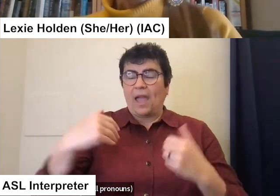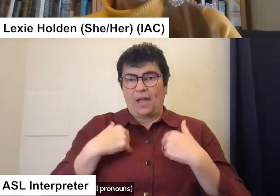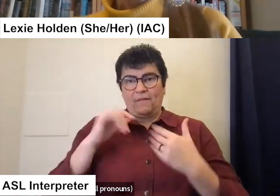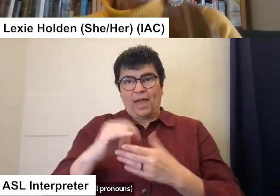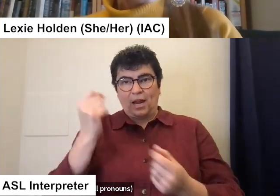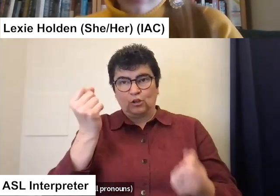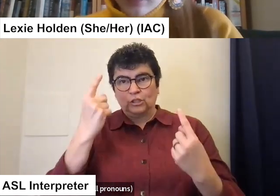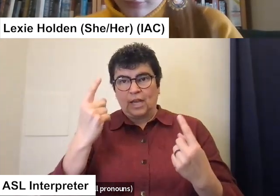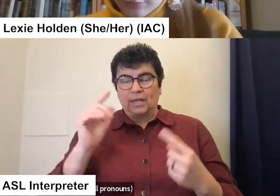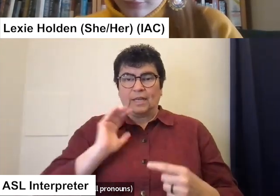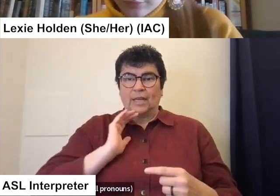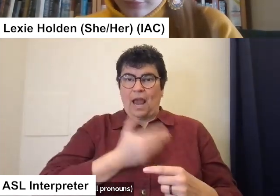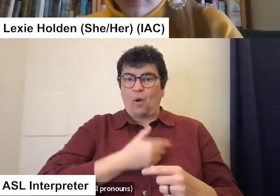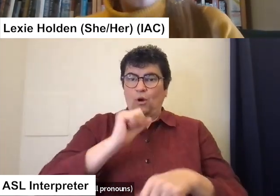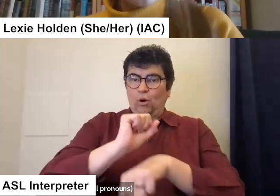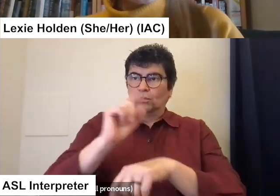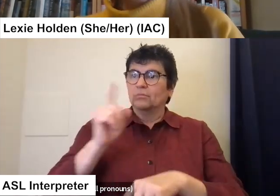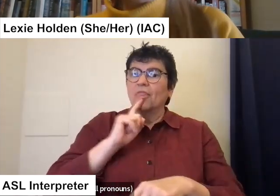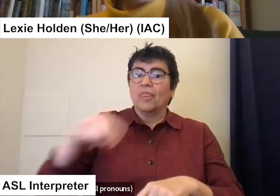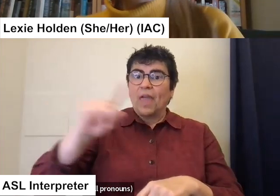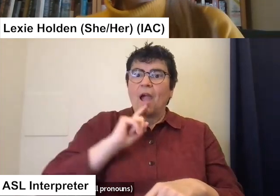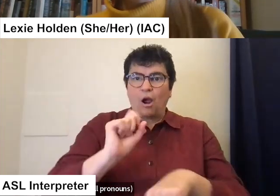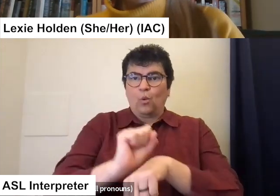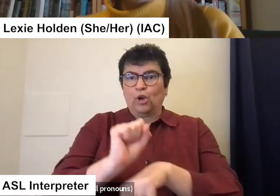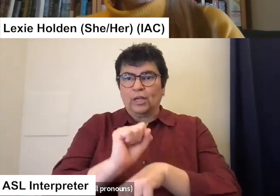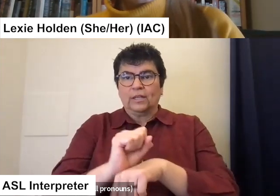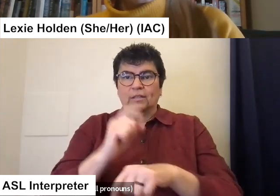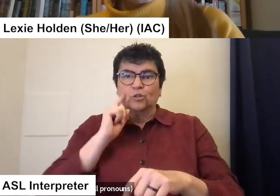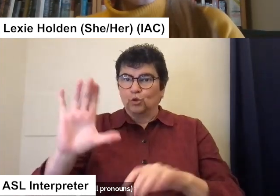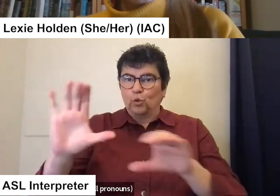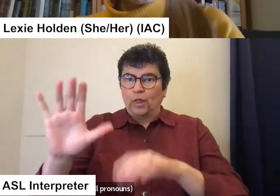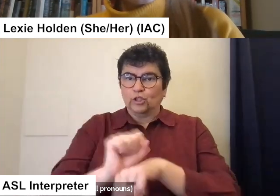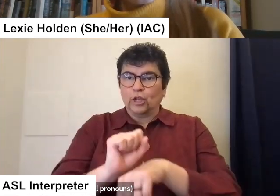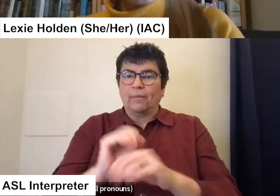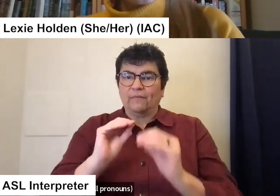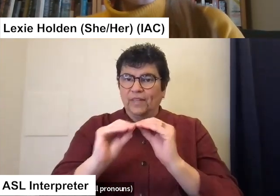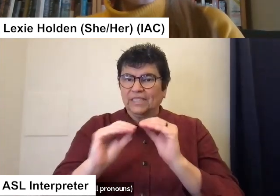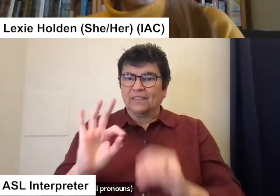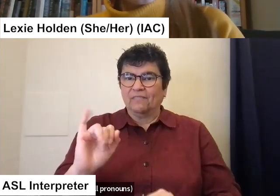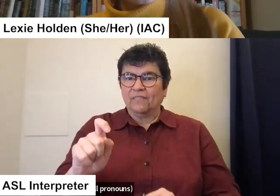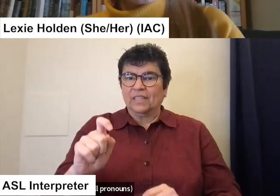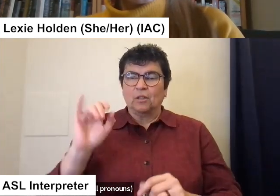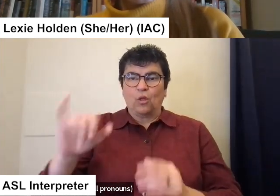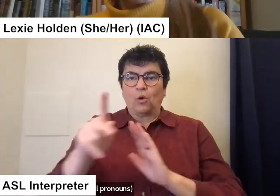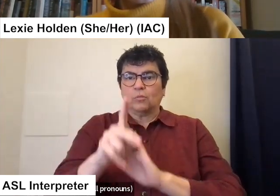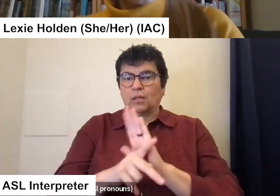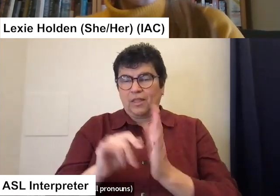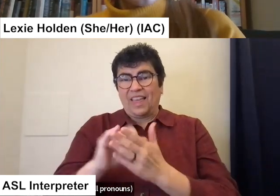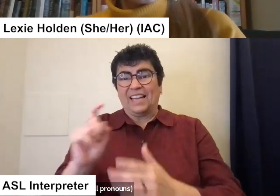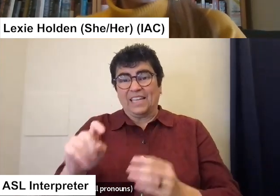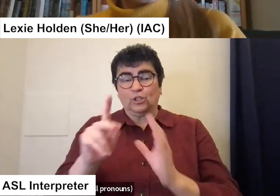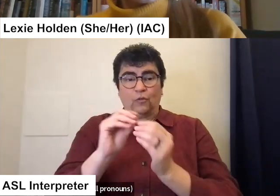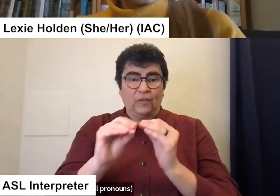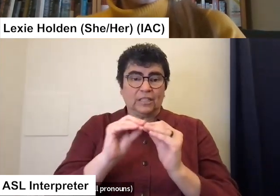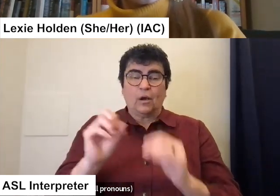understanding and are working to do their job, fix these policies that need fixing,